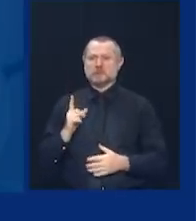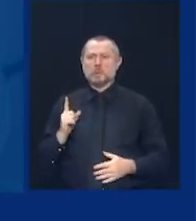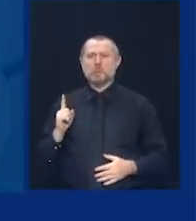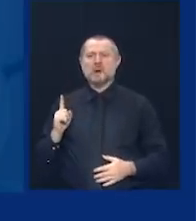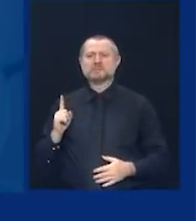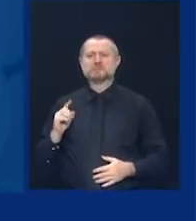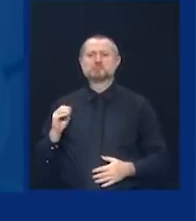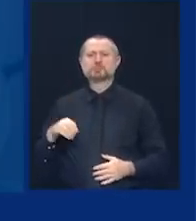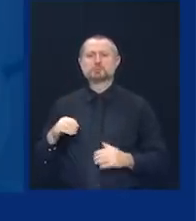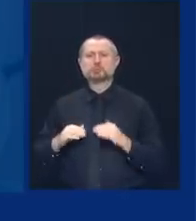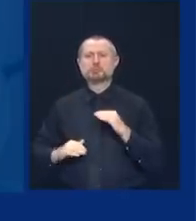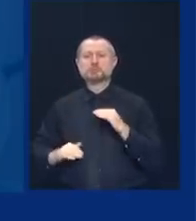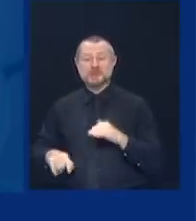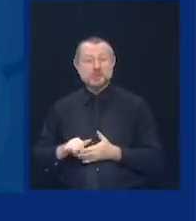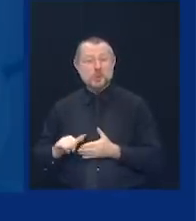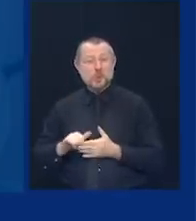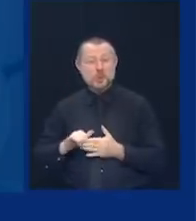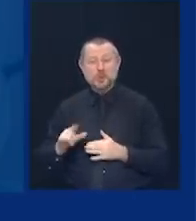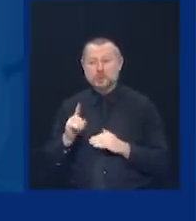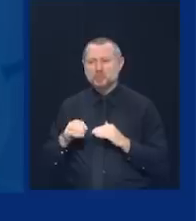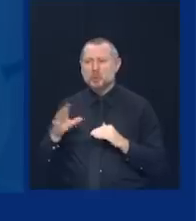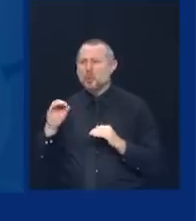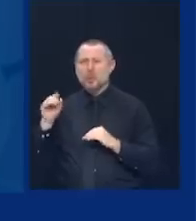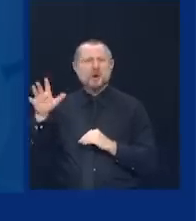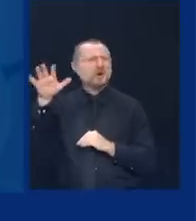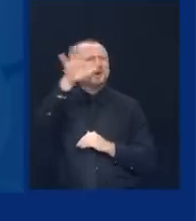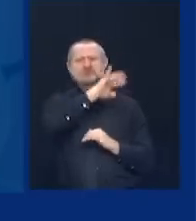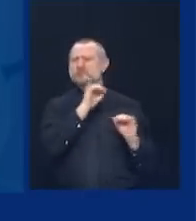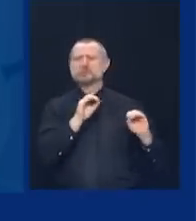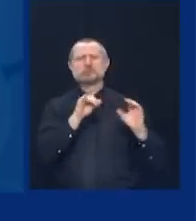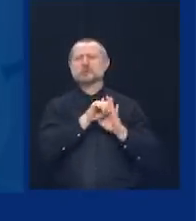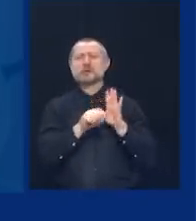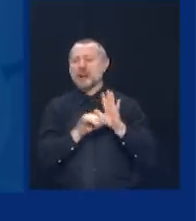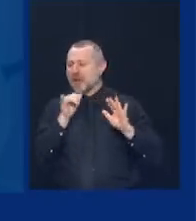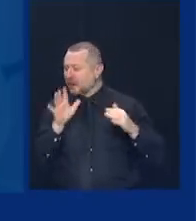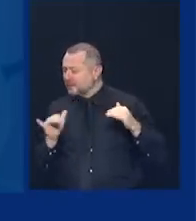No state in the nation is below 2%.